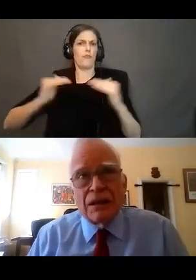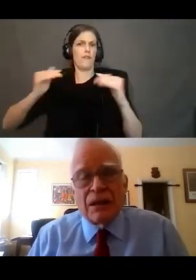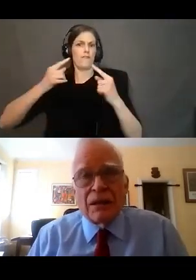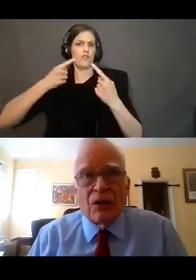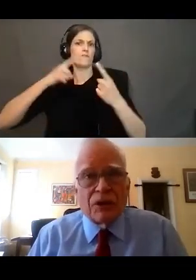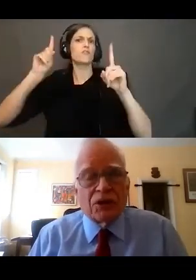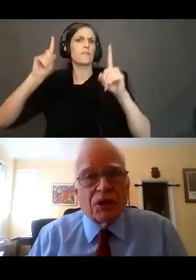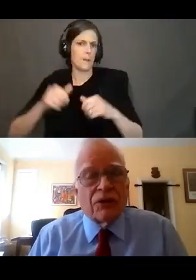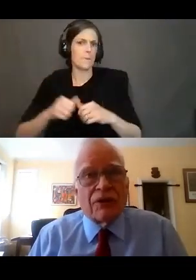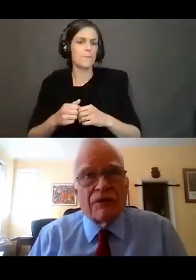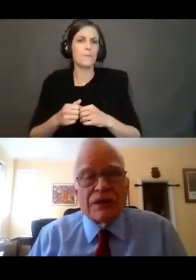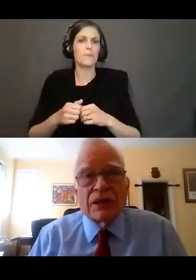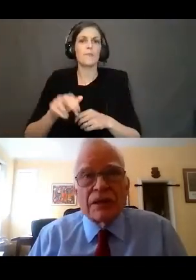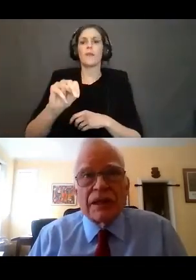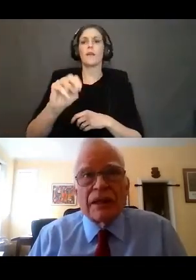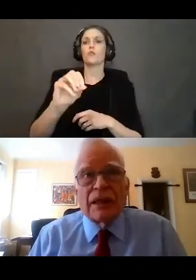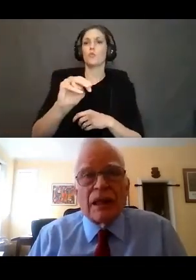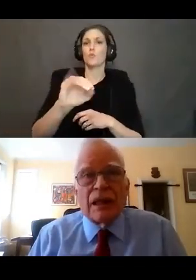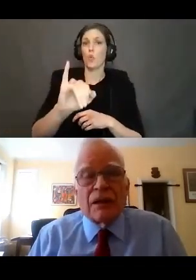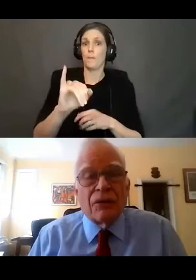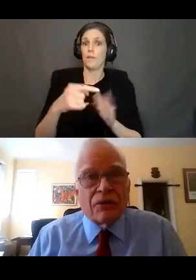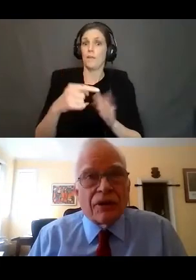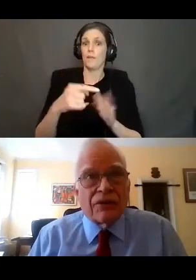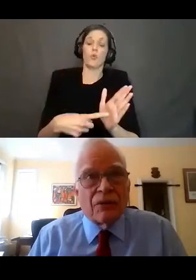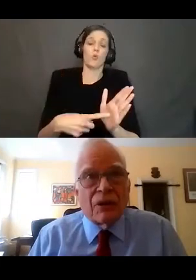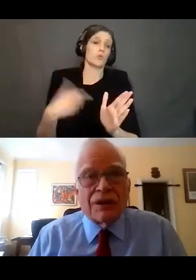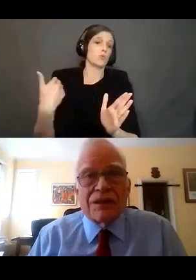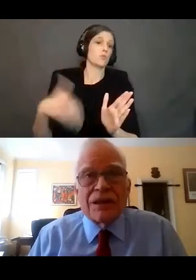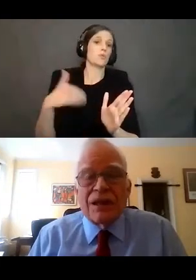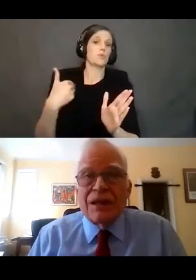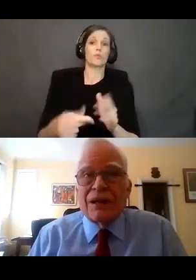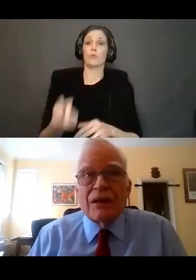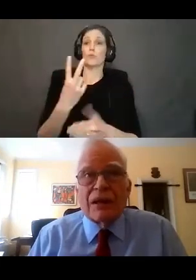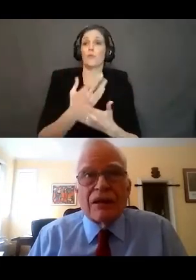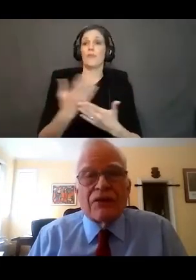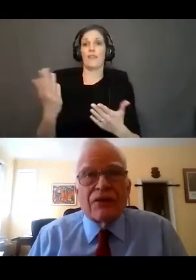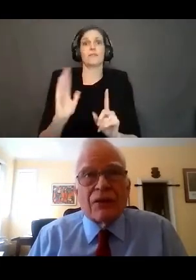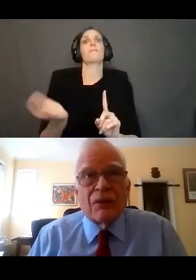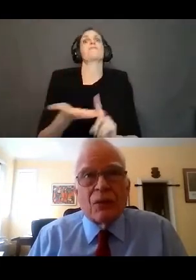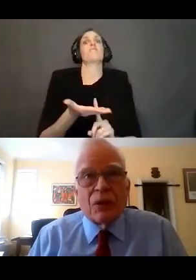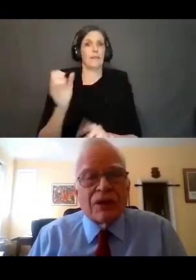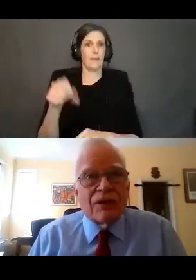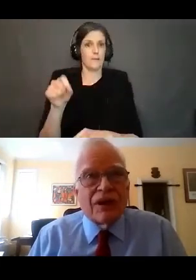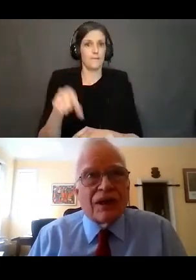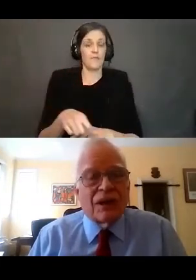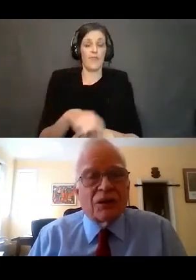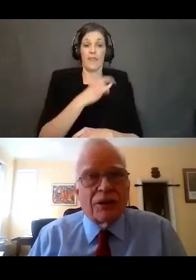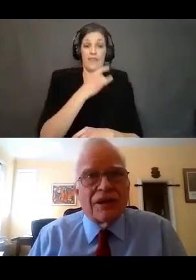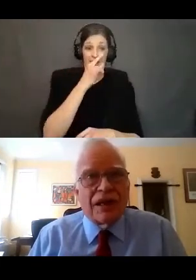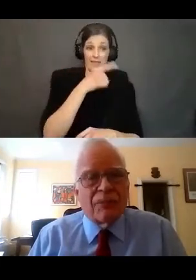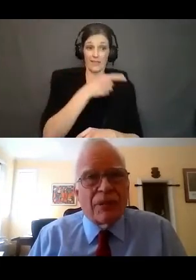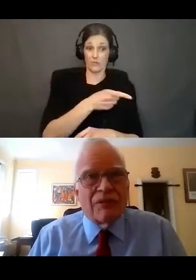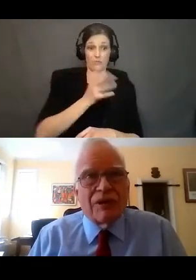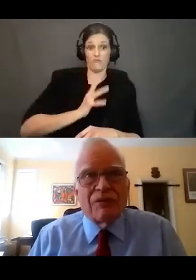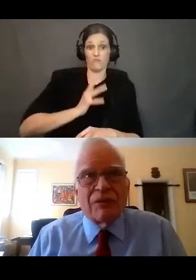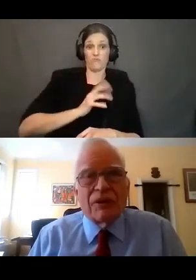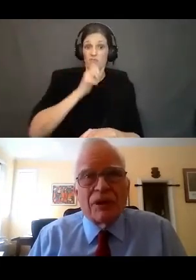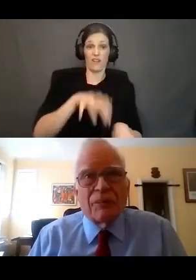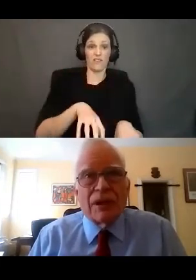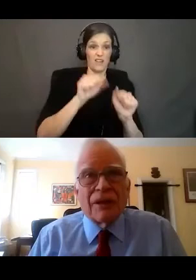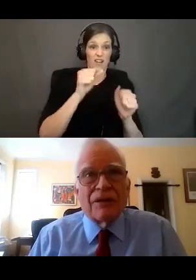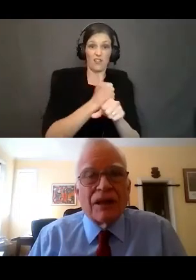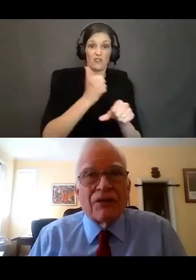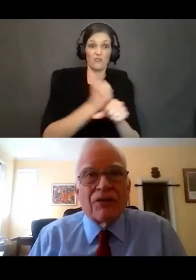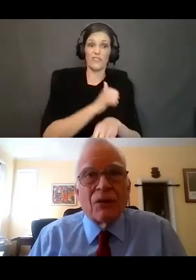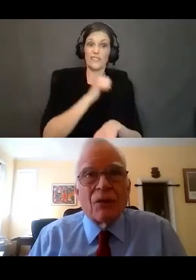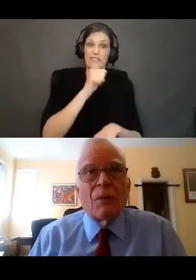And Nomi shows convincingly two things. One is the kids who wouldn't have taken algebra did not benefit from the